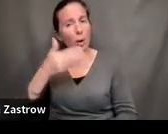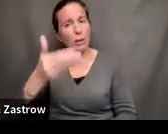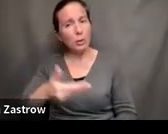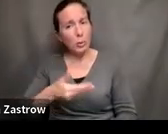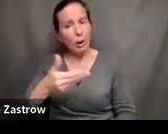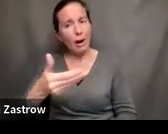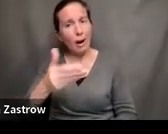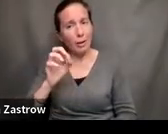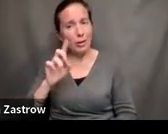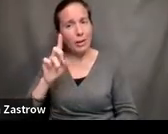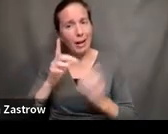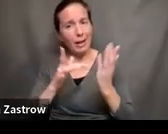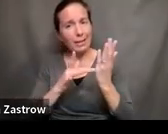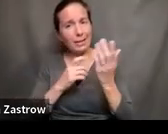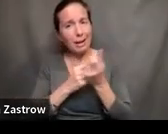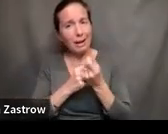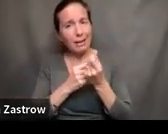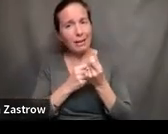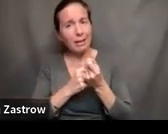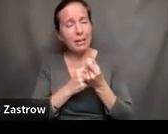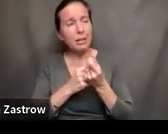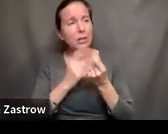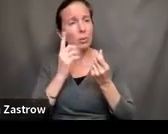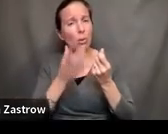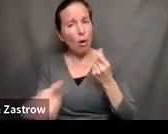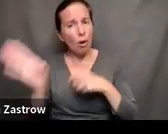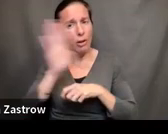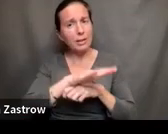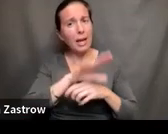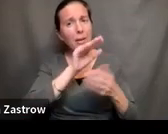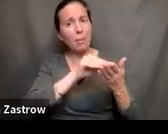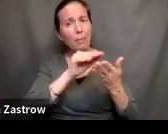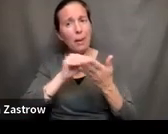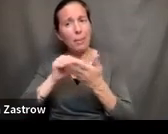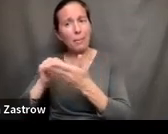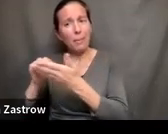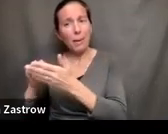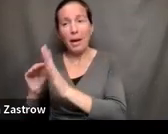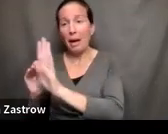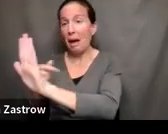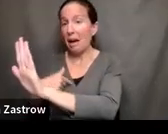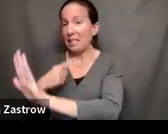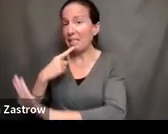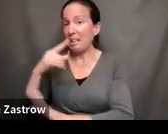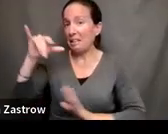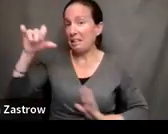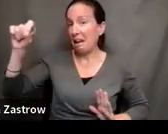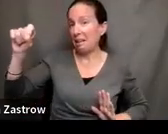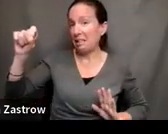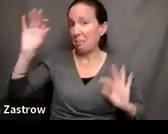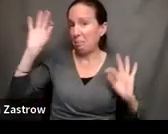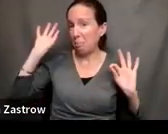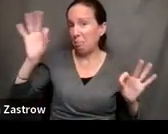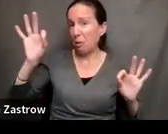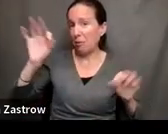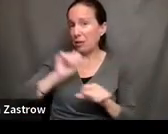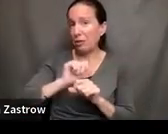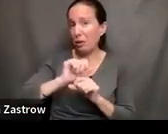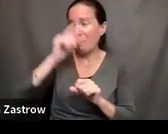to different classrooms taking data all day. And I volunteered to do that job because that's my dream job. That would be